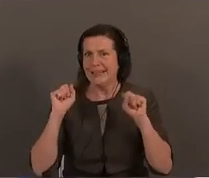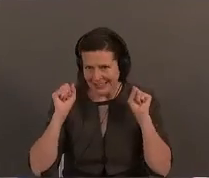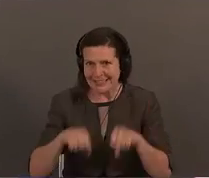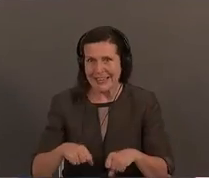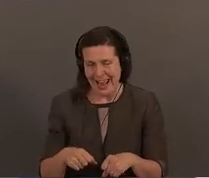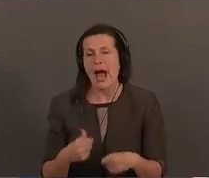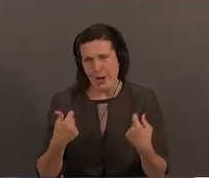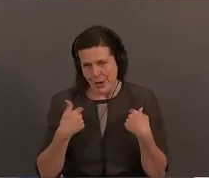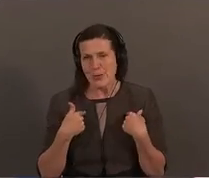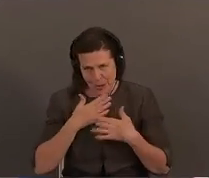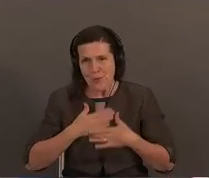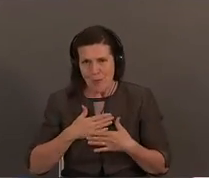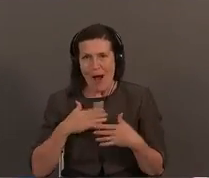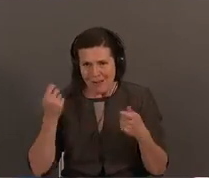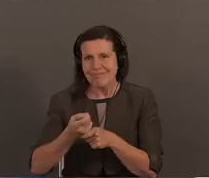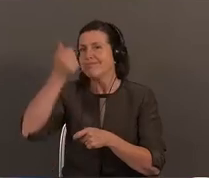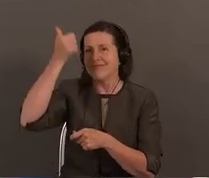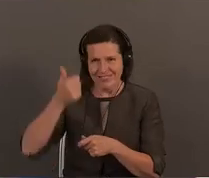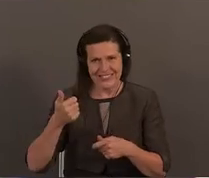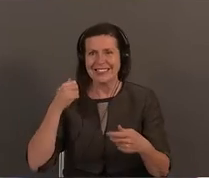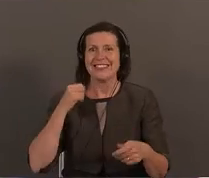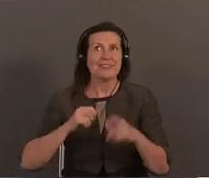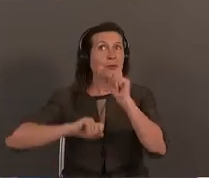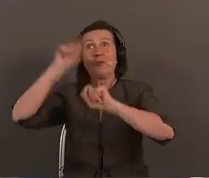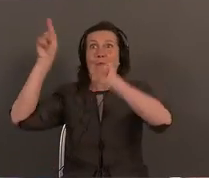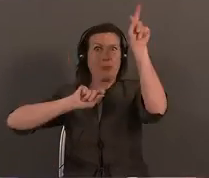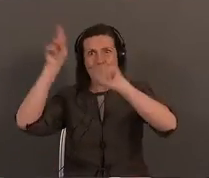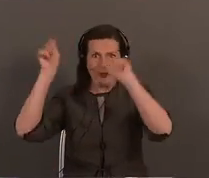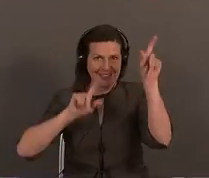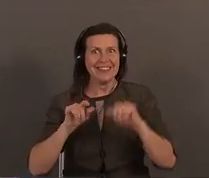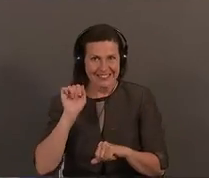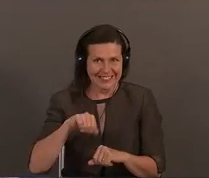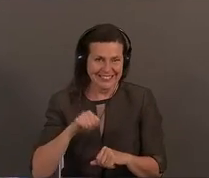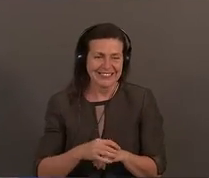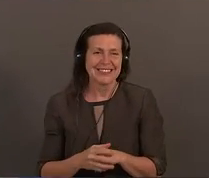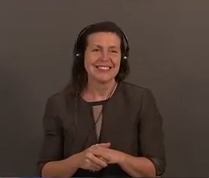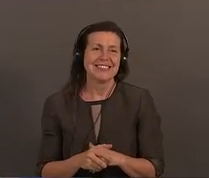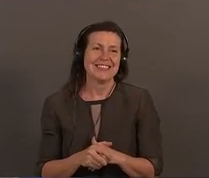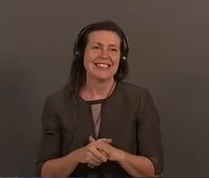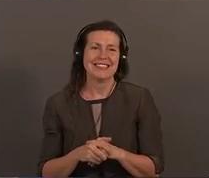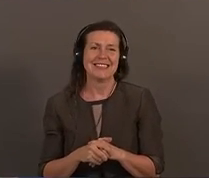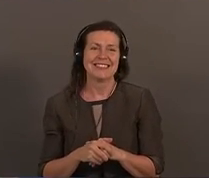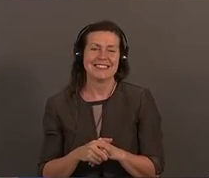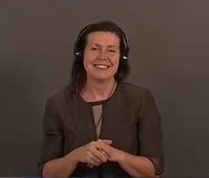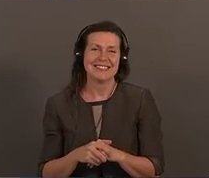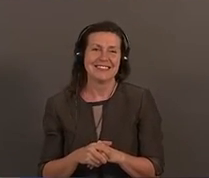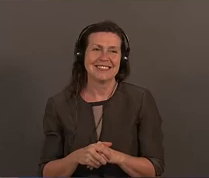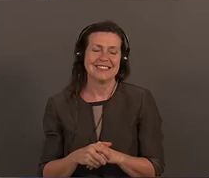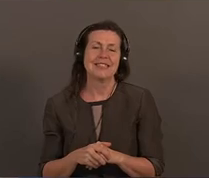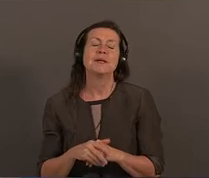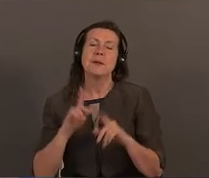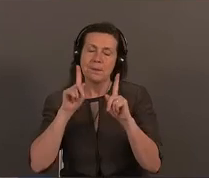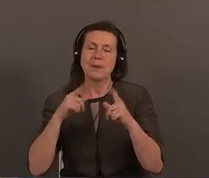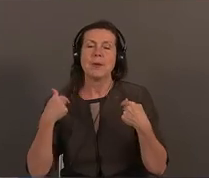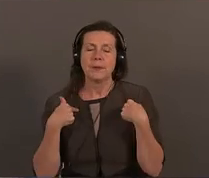anyhow. There are even going to be fireworks. But we really now have to look